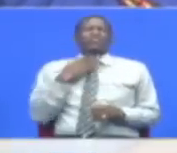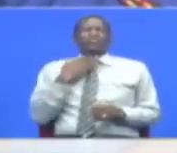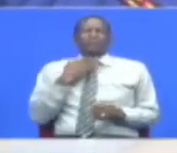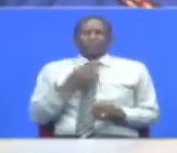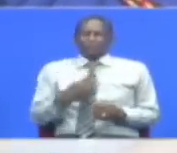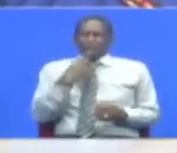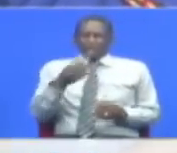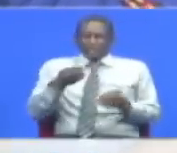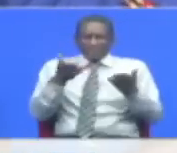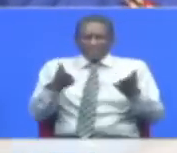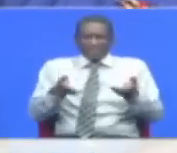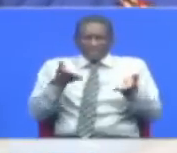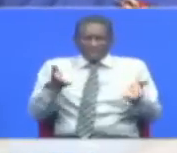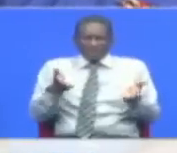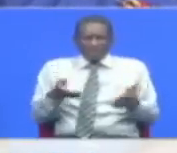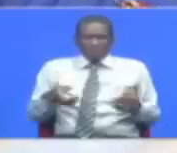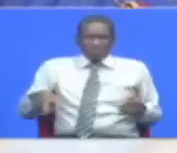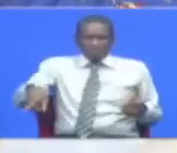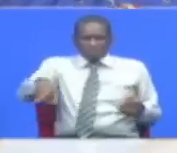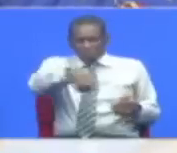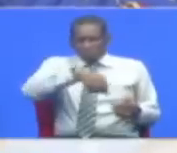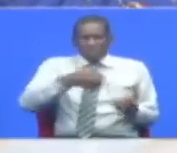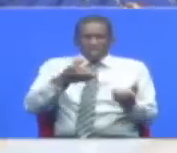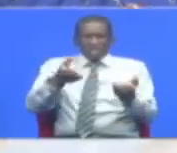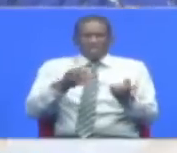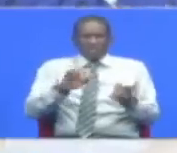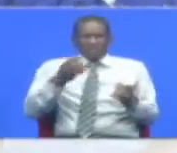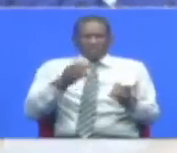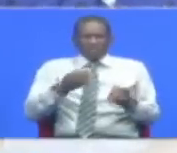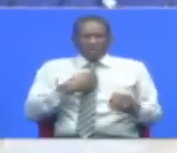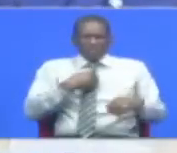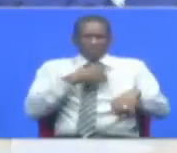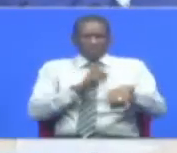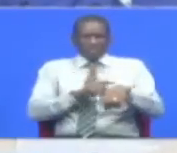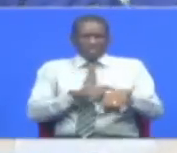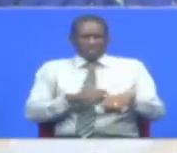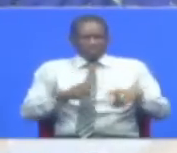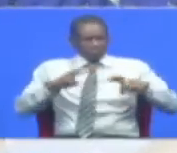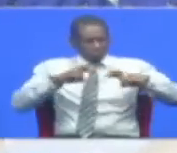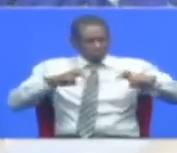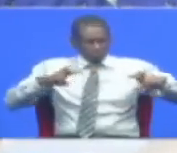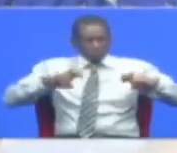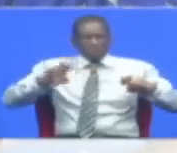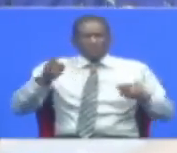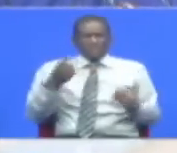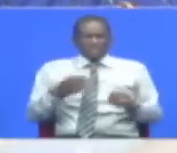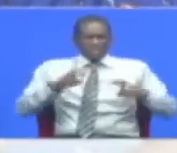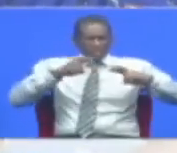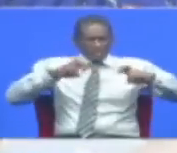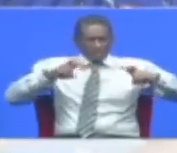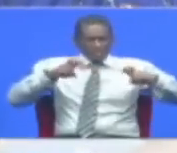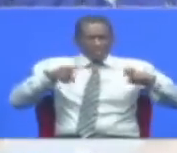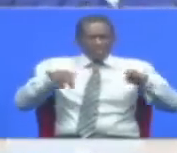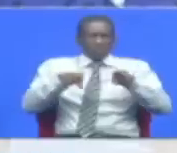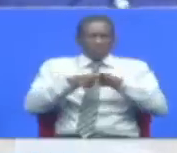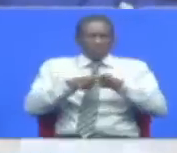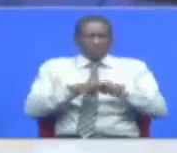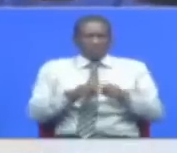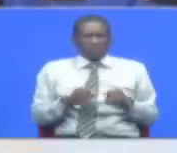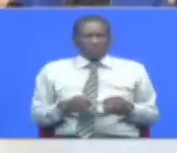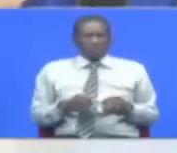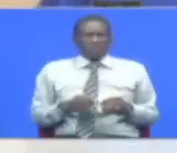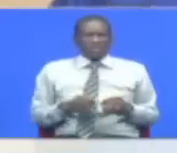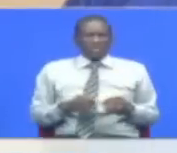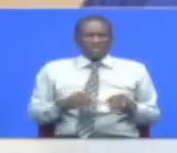now. We need to give time to investigations. Because investigations is also, it's an art and